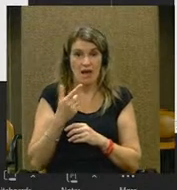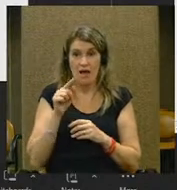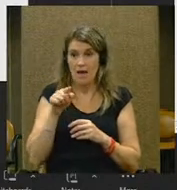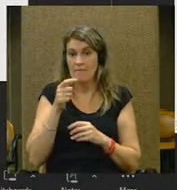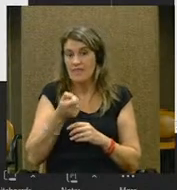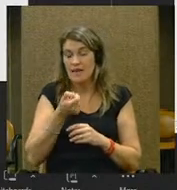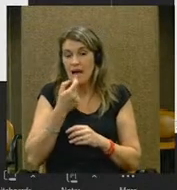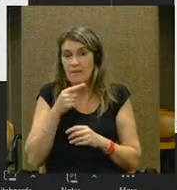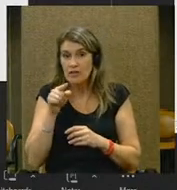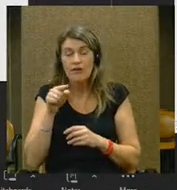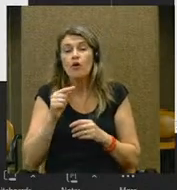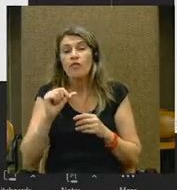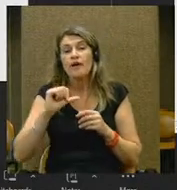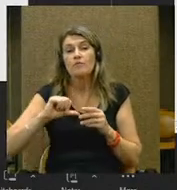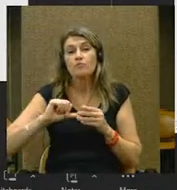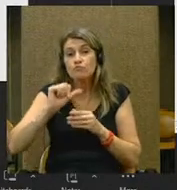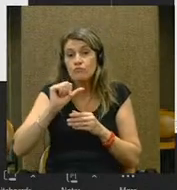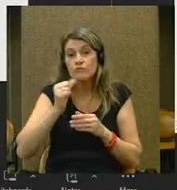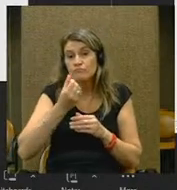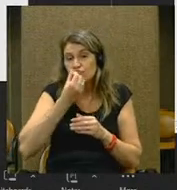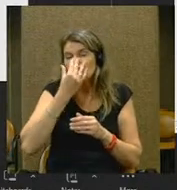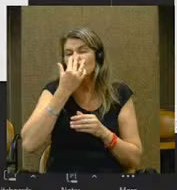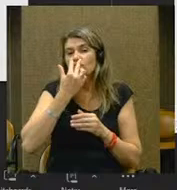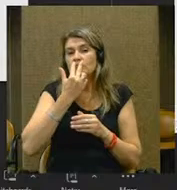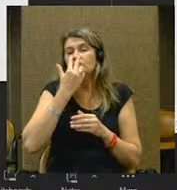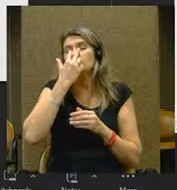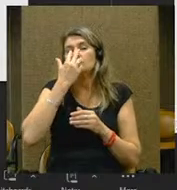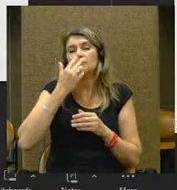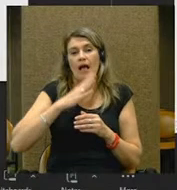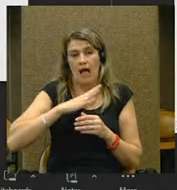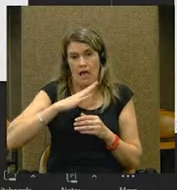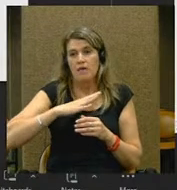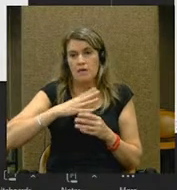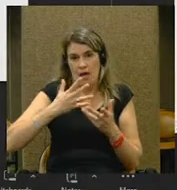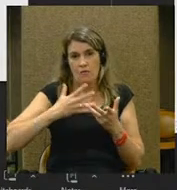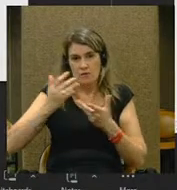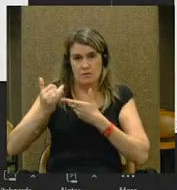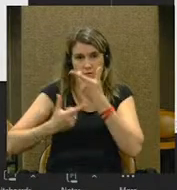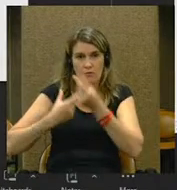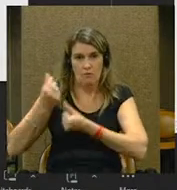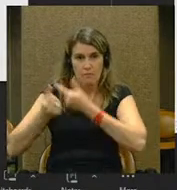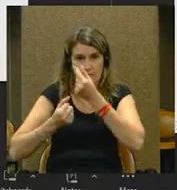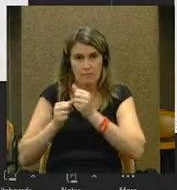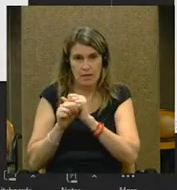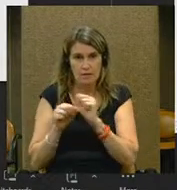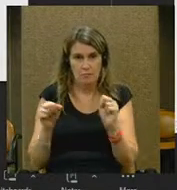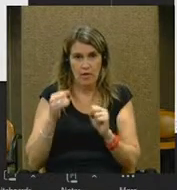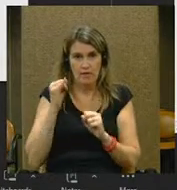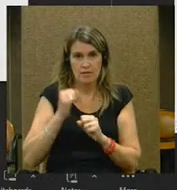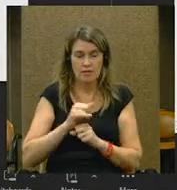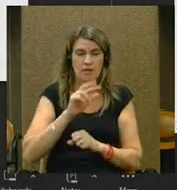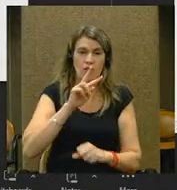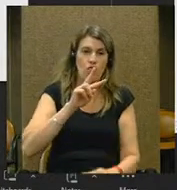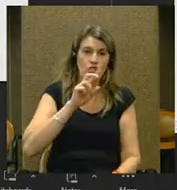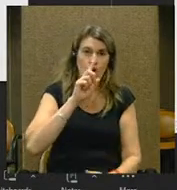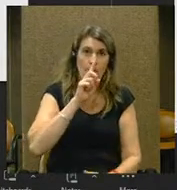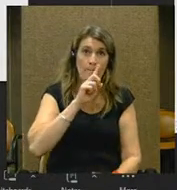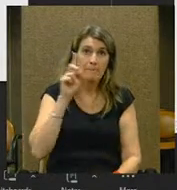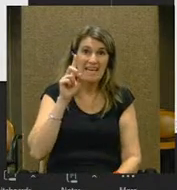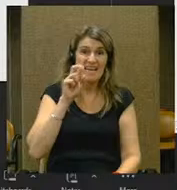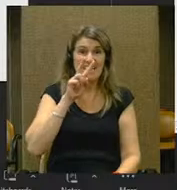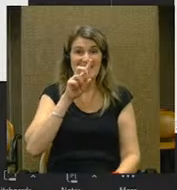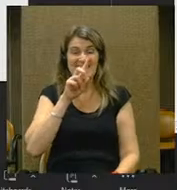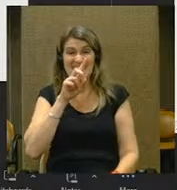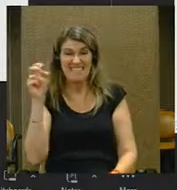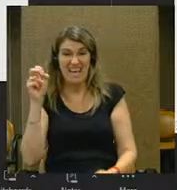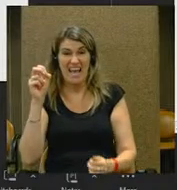and now it is freely available. We have it distributed through 2,100 locations in British Columbia, and